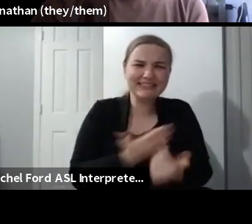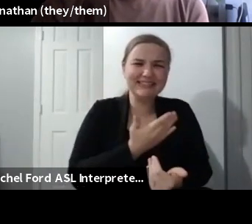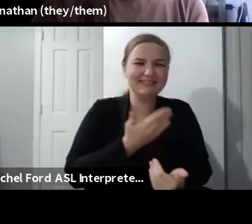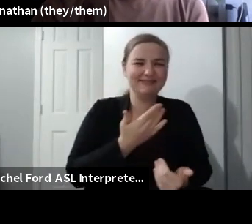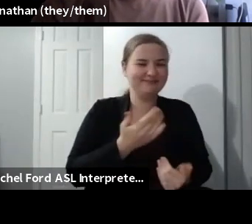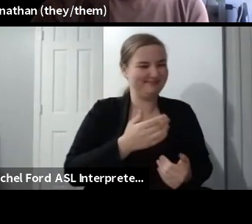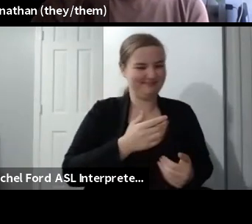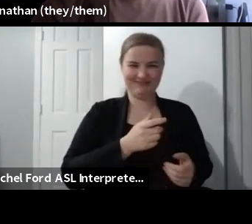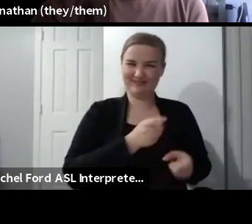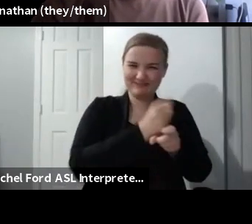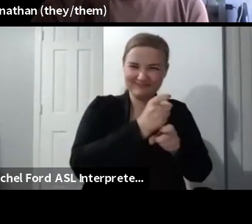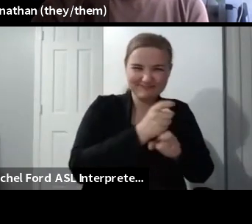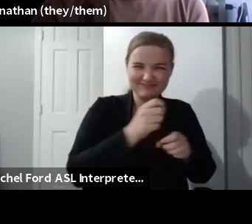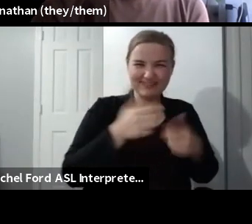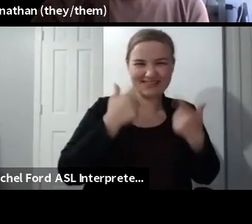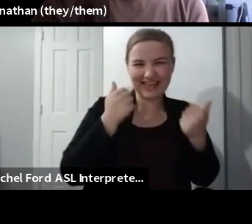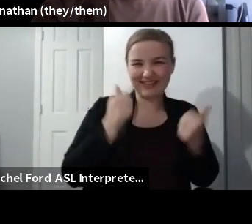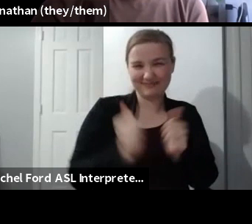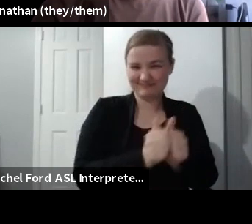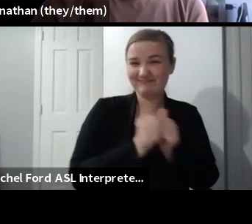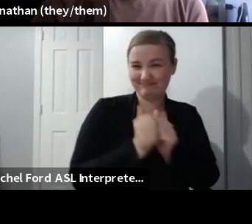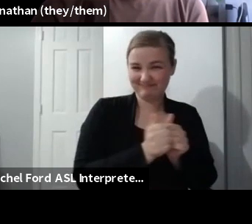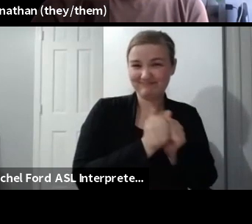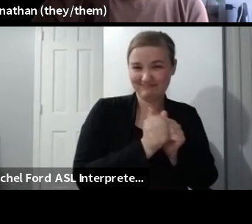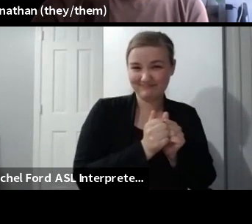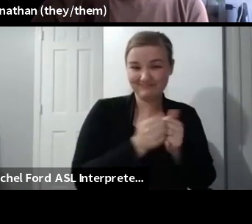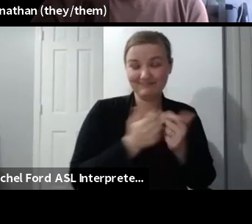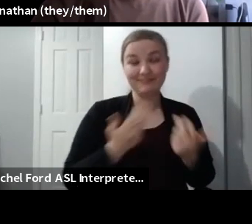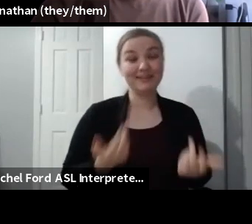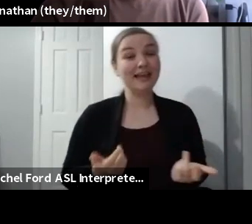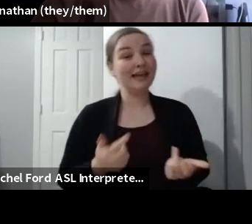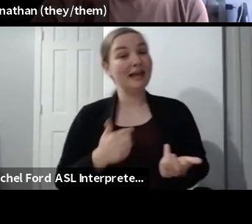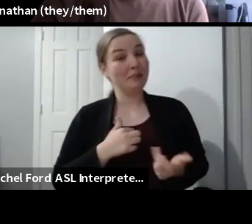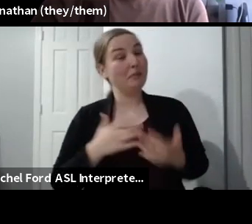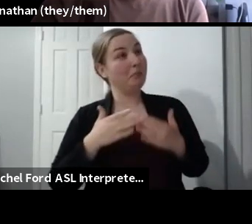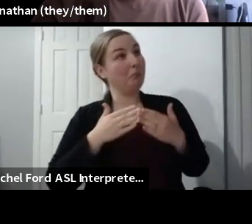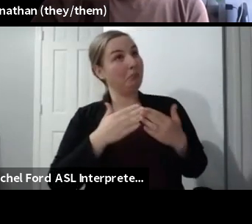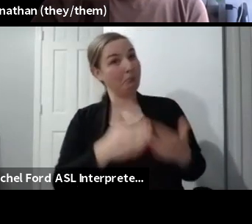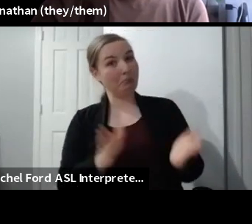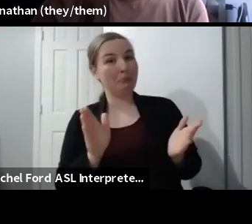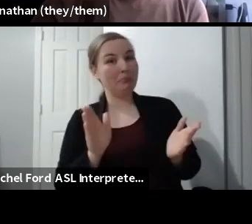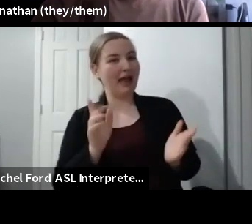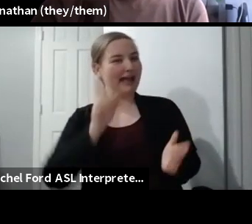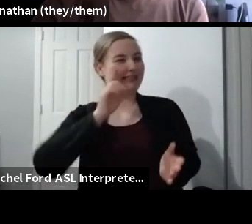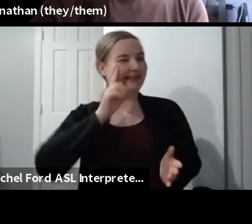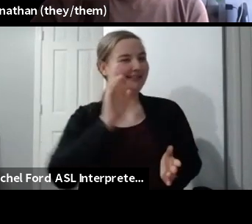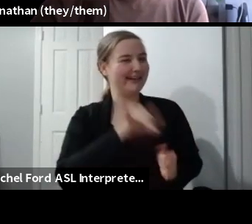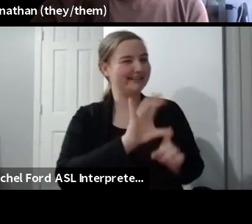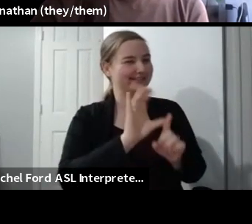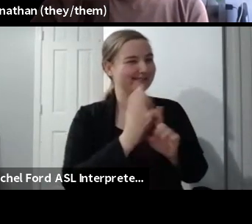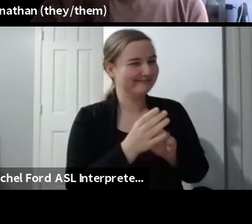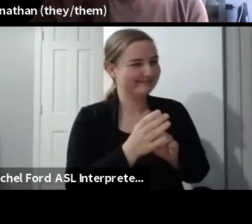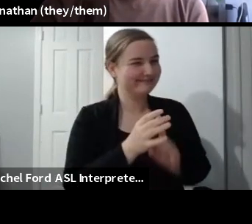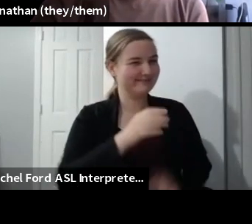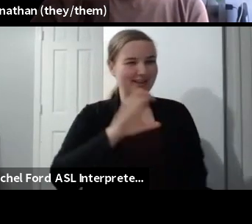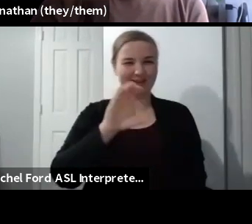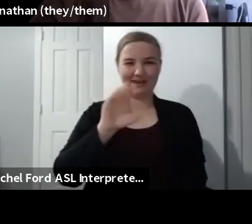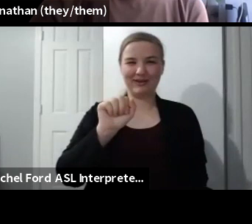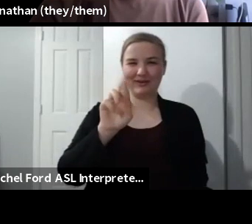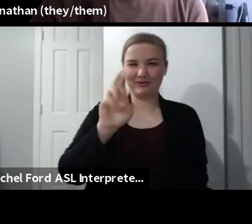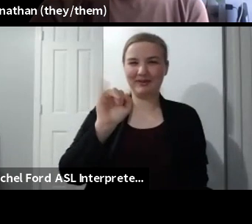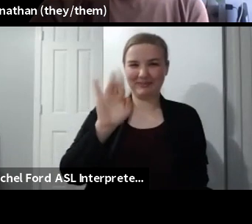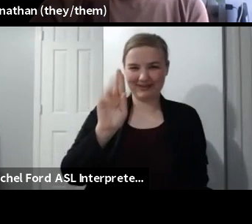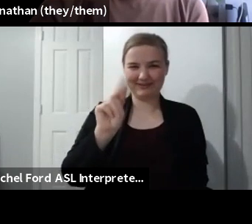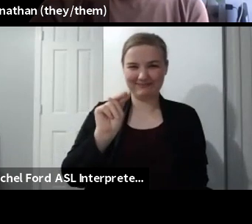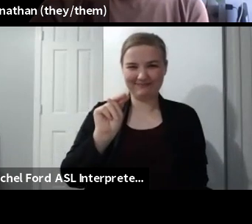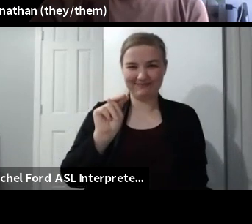And this is, I also find, I would almost generalize it as Caribbean because of my friends from Puerto Rico and Dominican Republic,